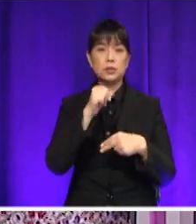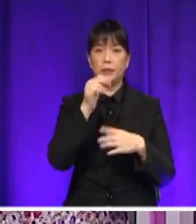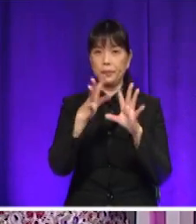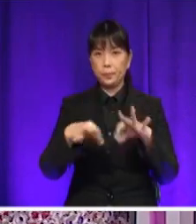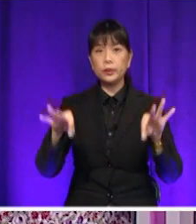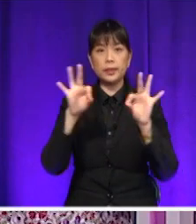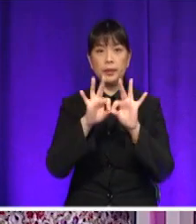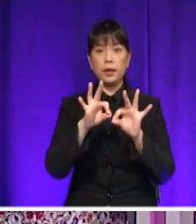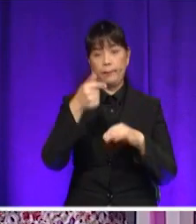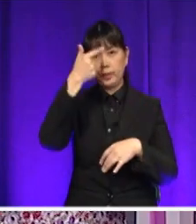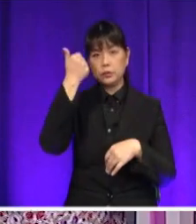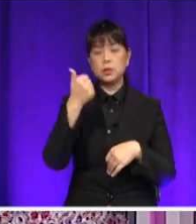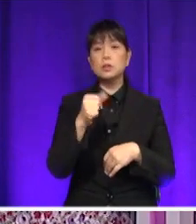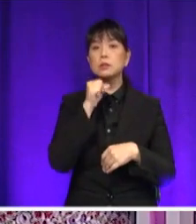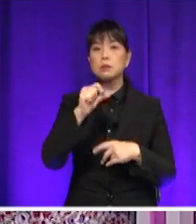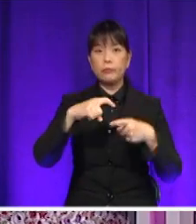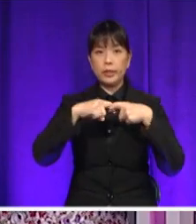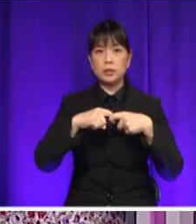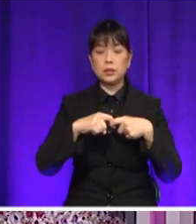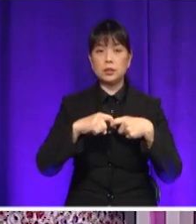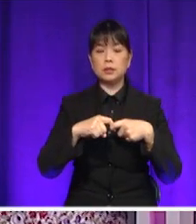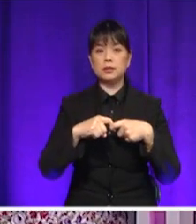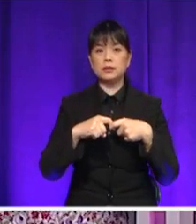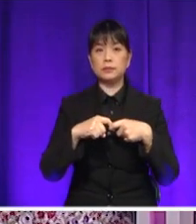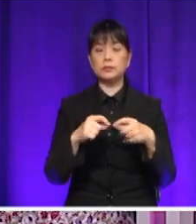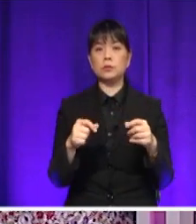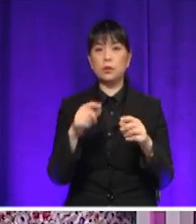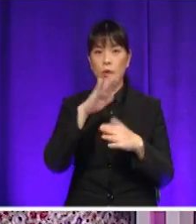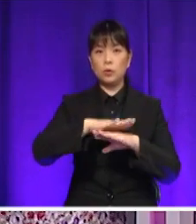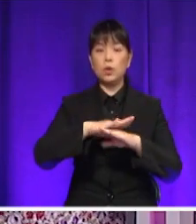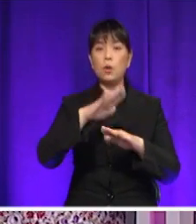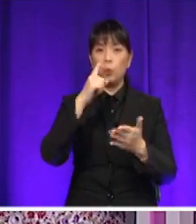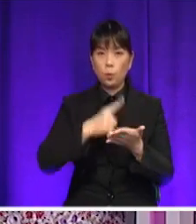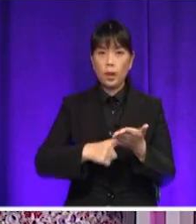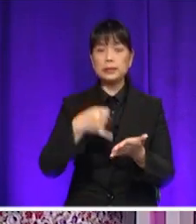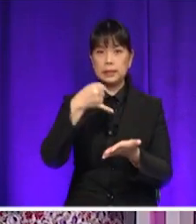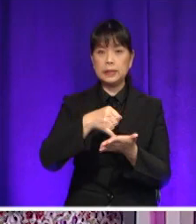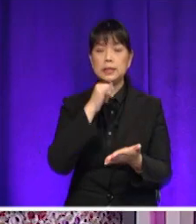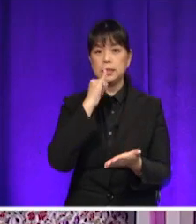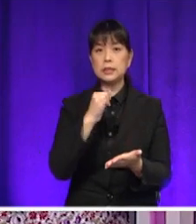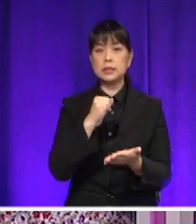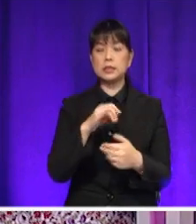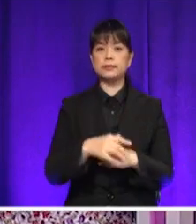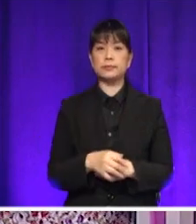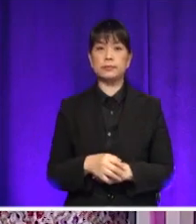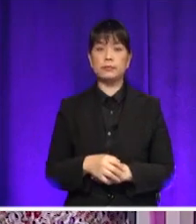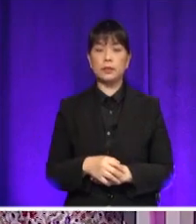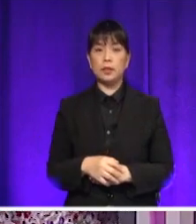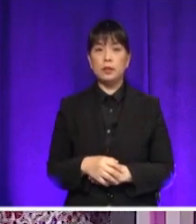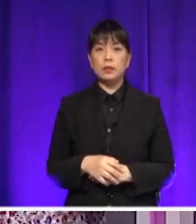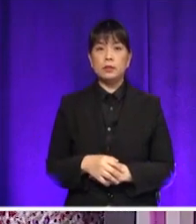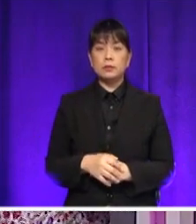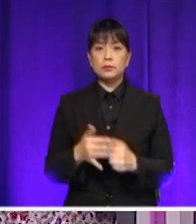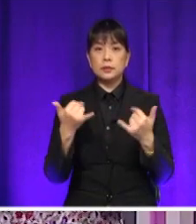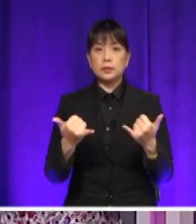not really related to the context of what it is they are going to be listening for later. Okay?